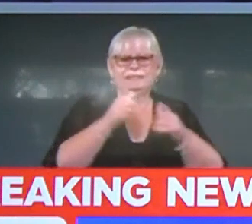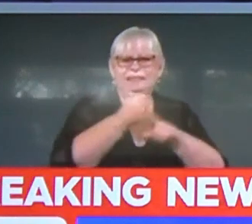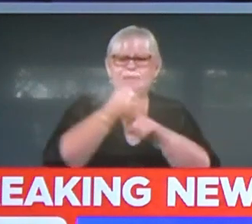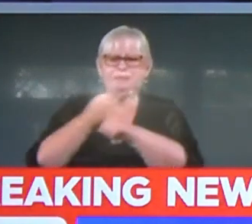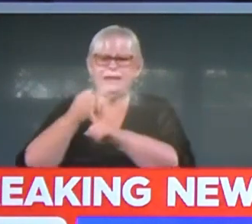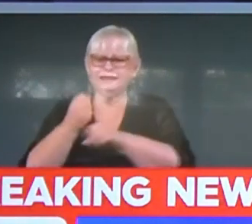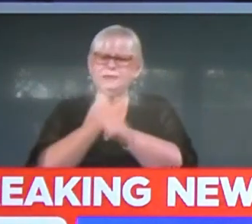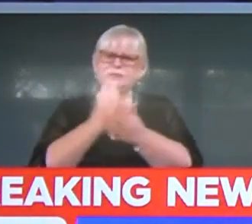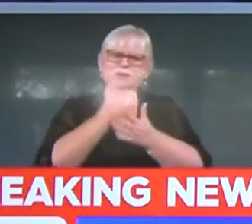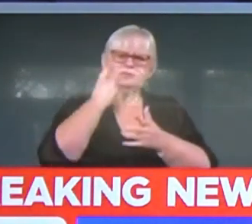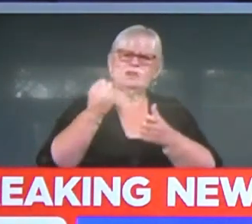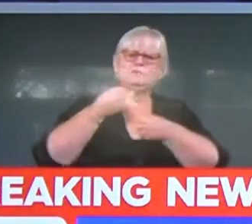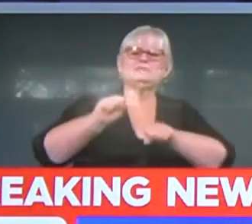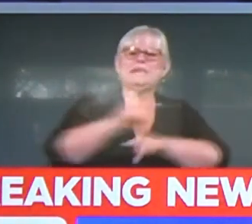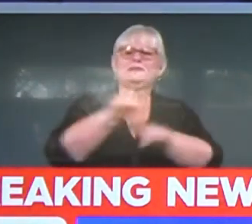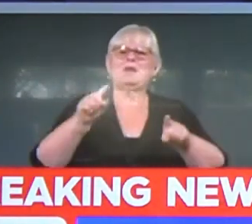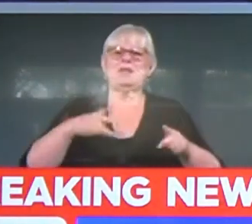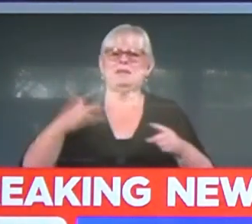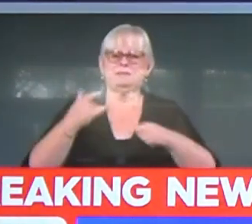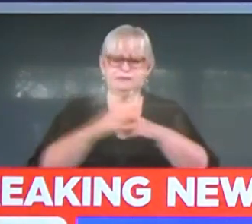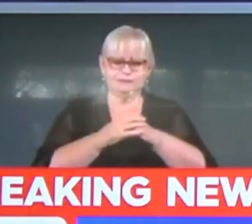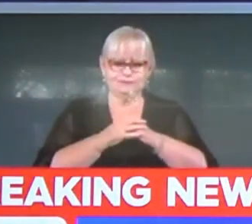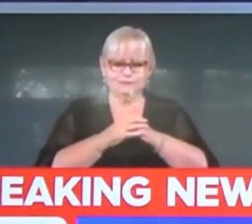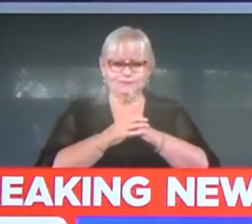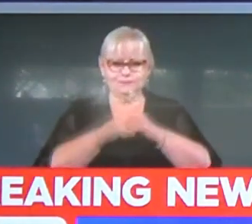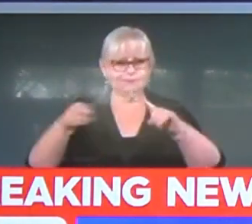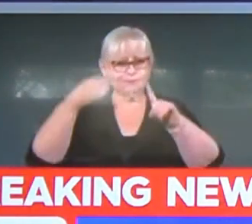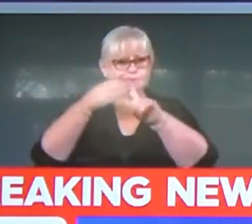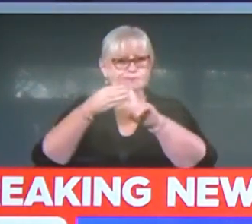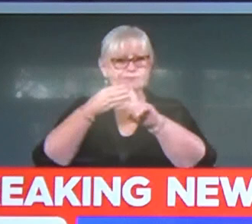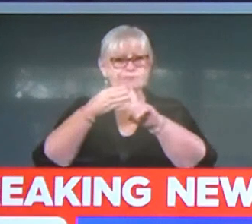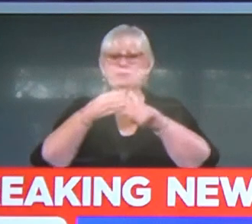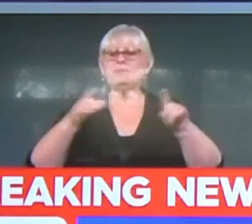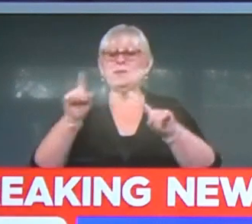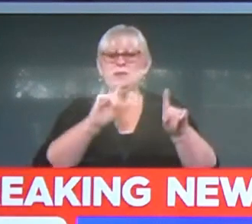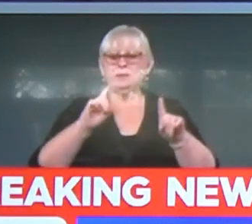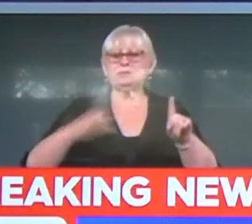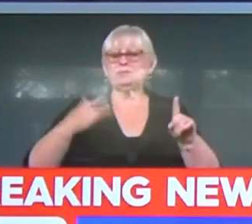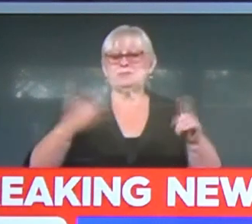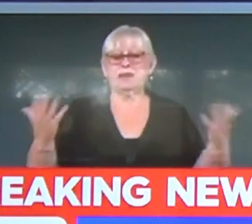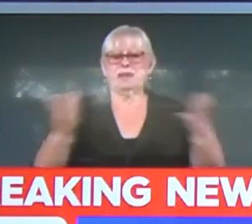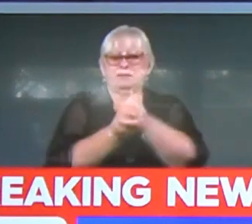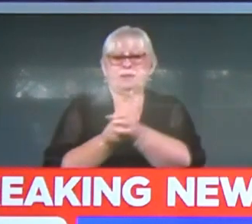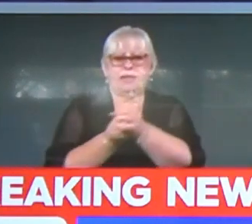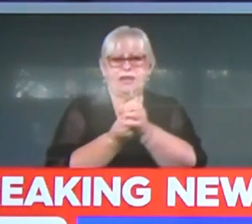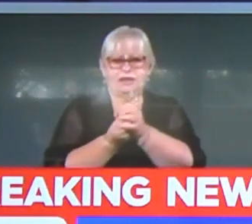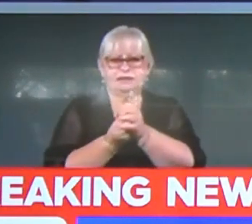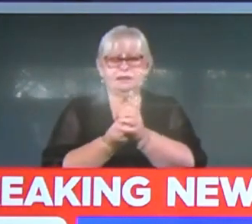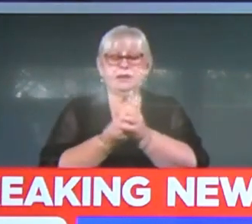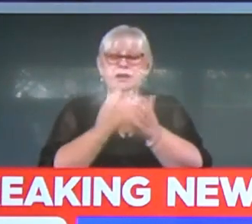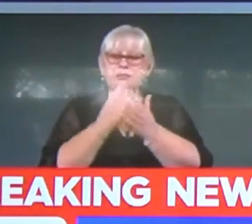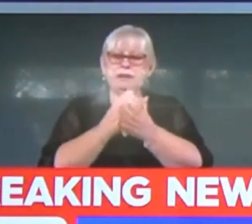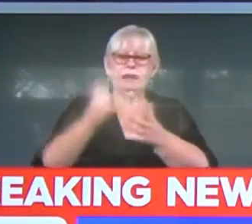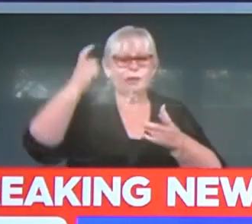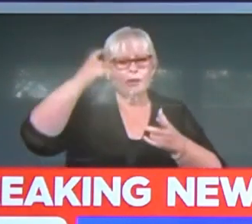protect the lives of Australians. But our goal is to get through this together, and by following common sense